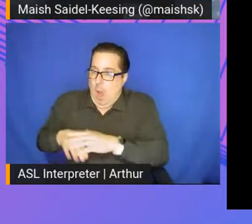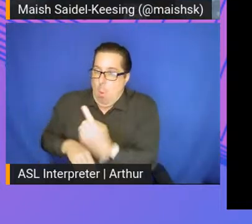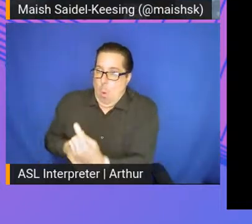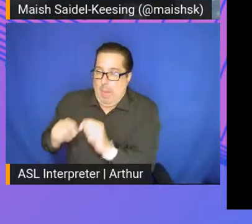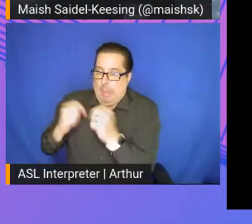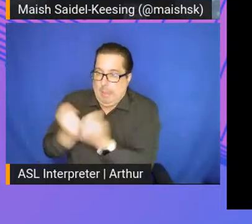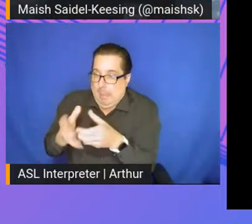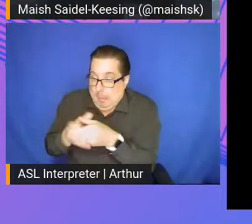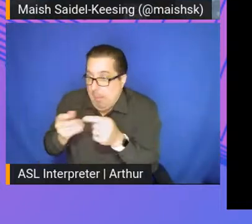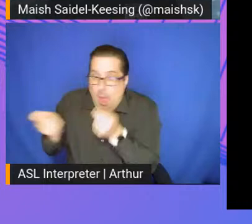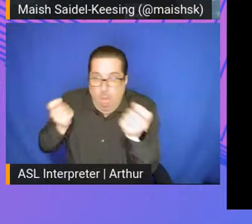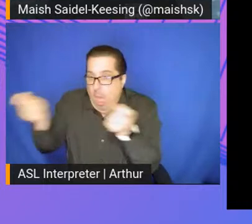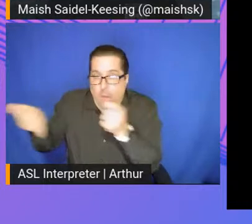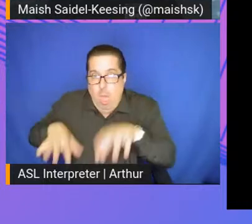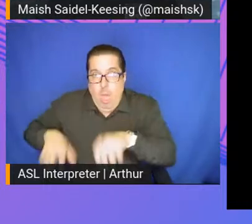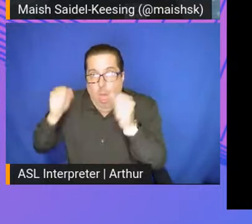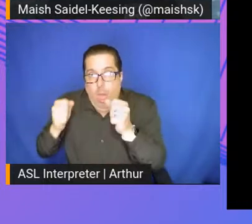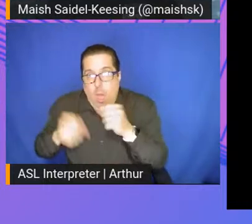coordination of all that.